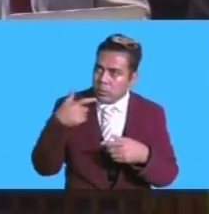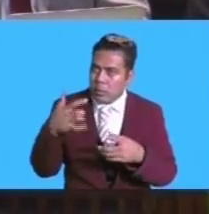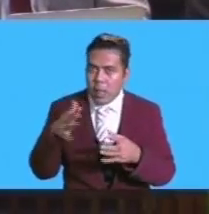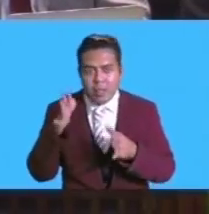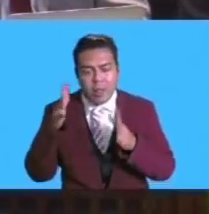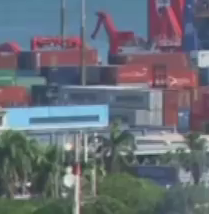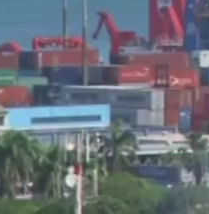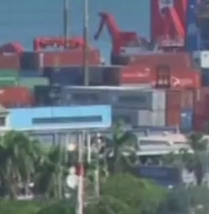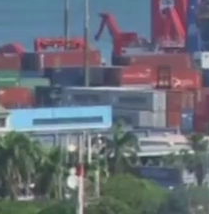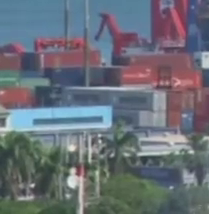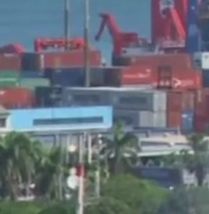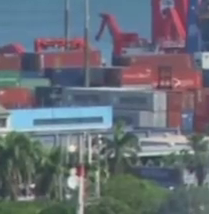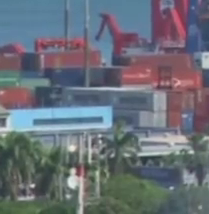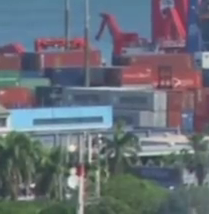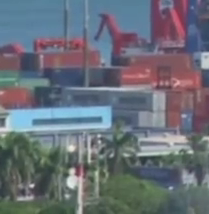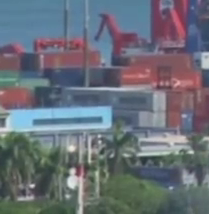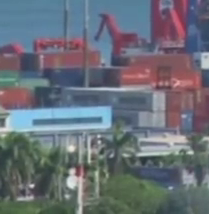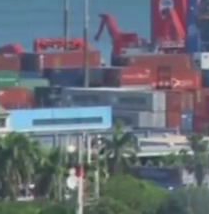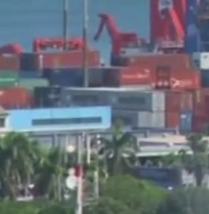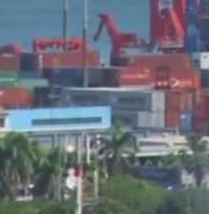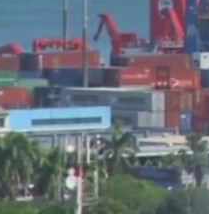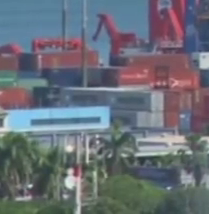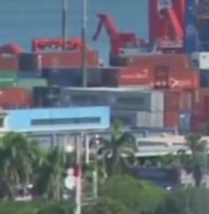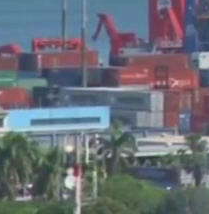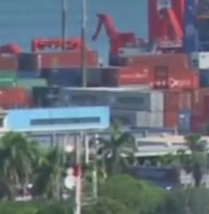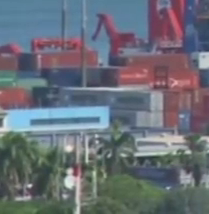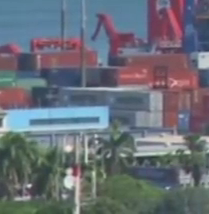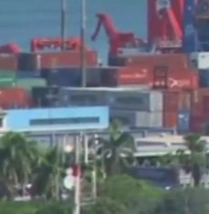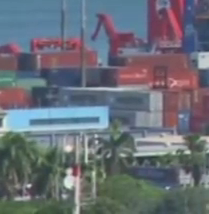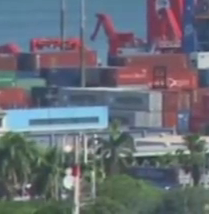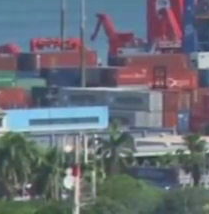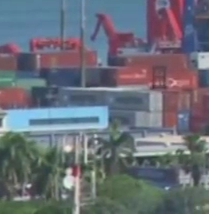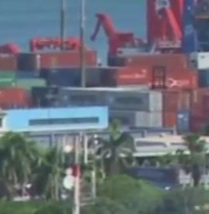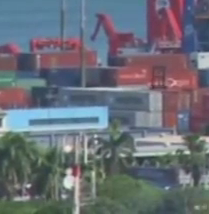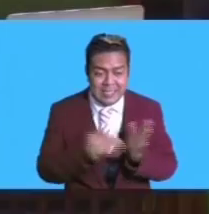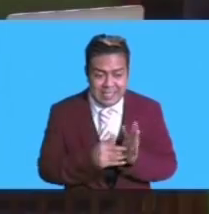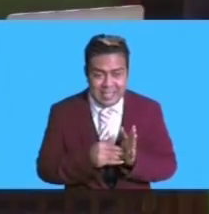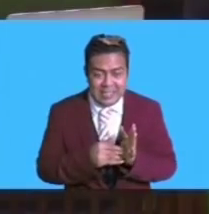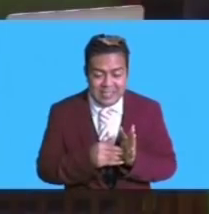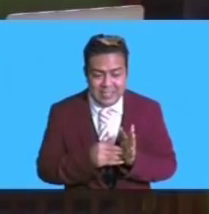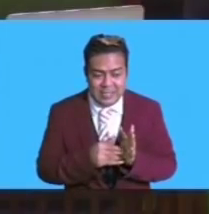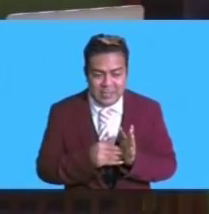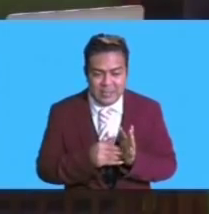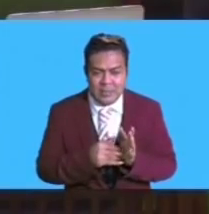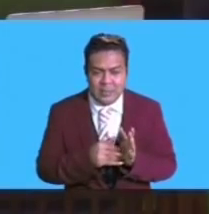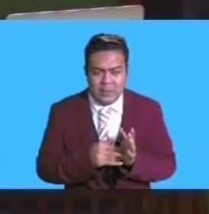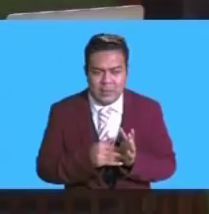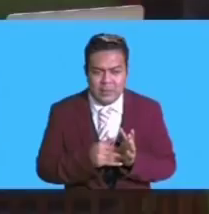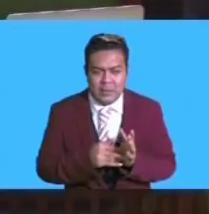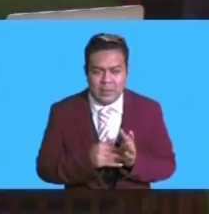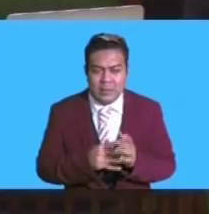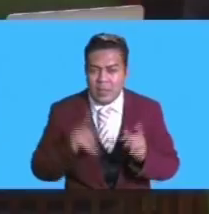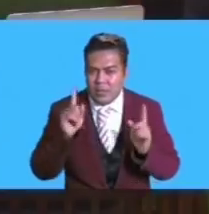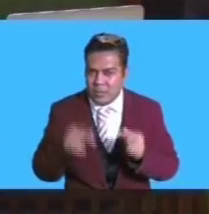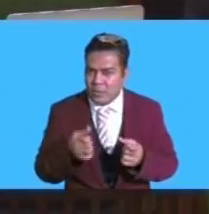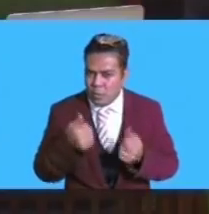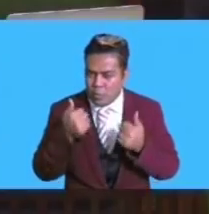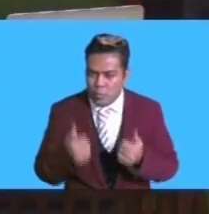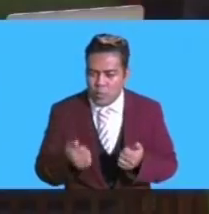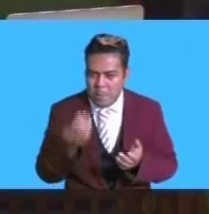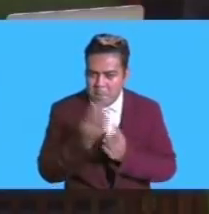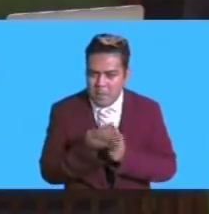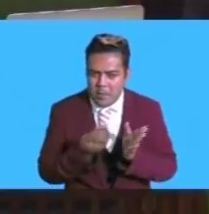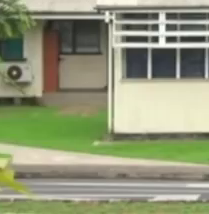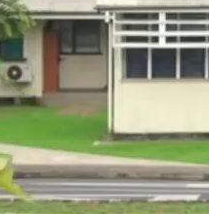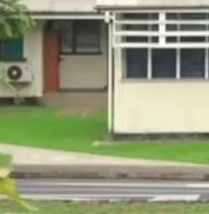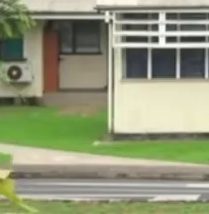global economy is not shrinking, it's growing. Look, ANZ economy is based in Sydney. Kirsty Sen has applauded the budget, saying that it's the right budget to deal with the local and